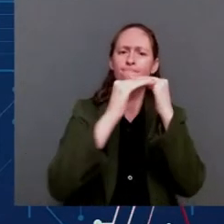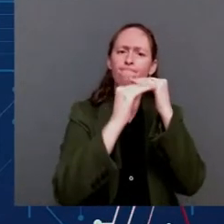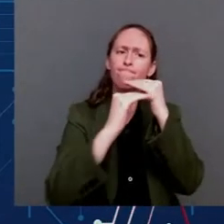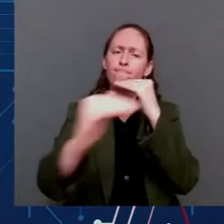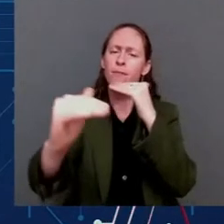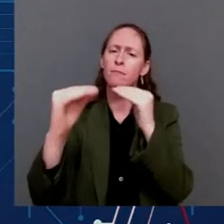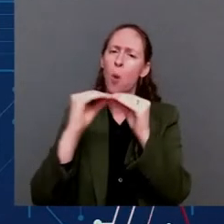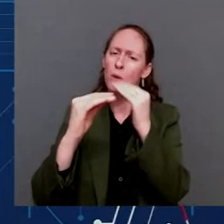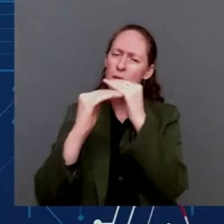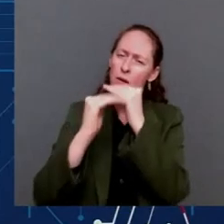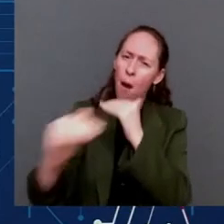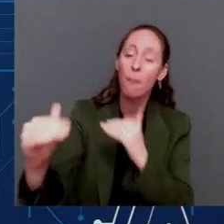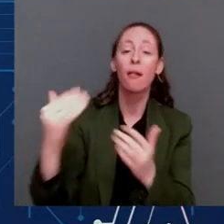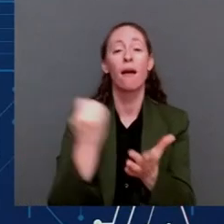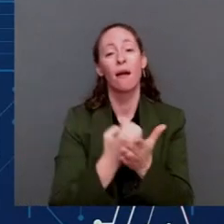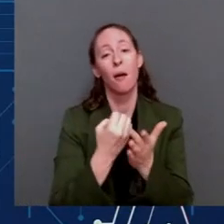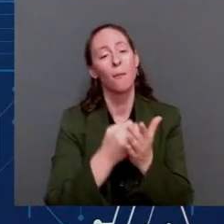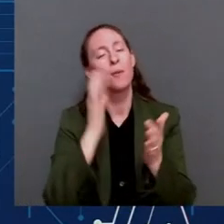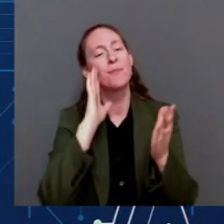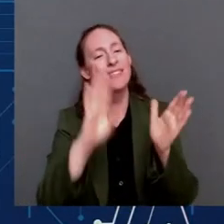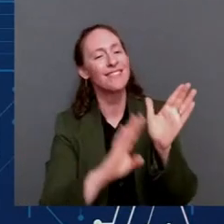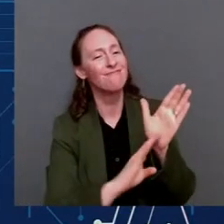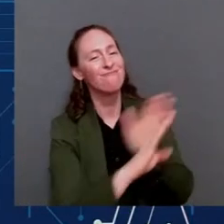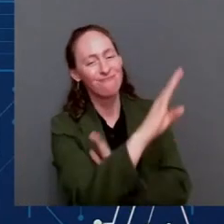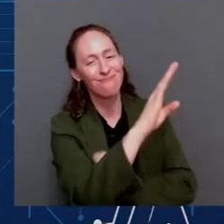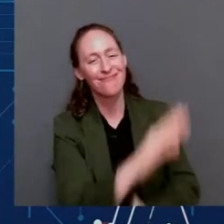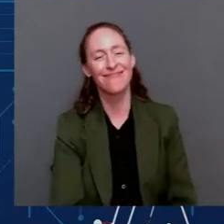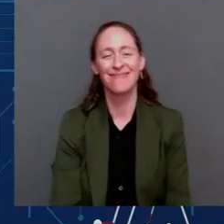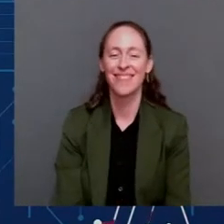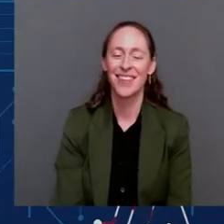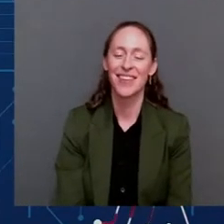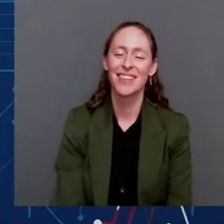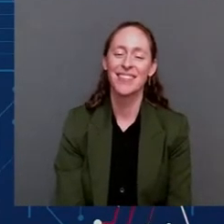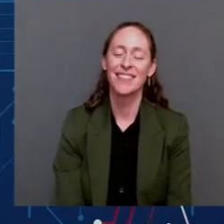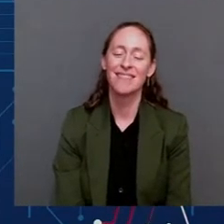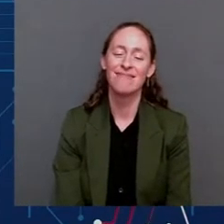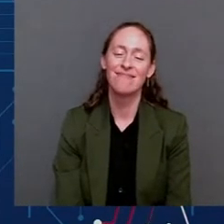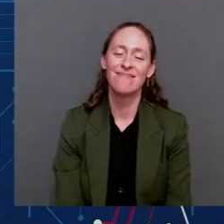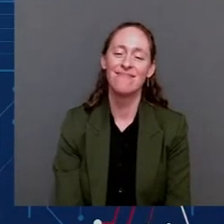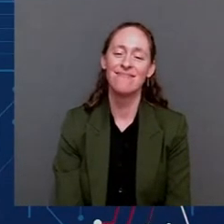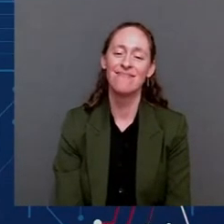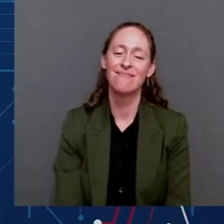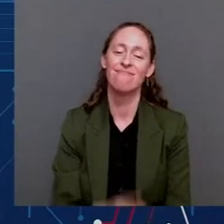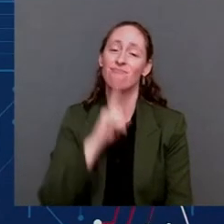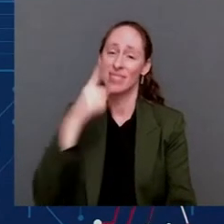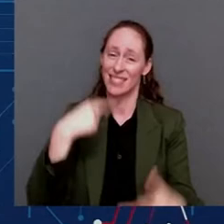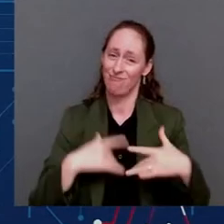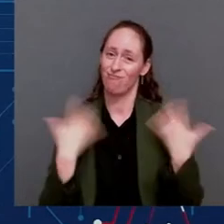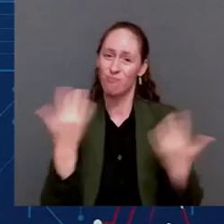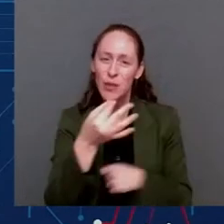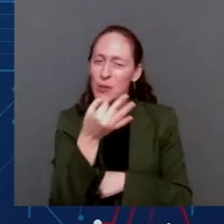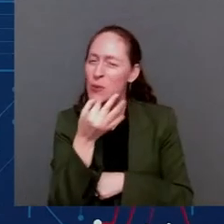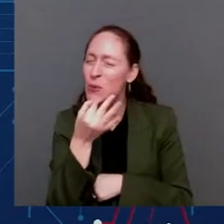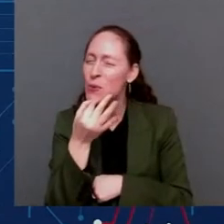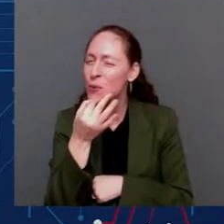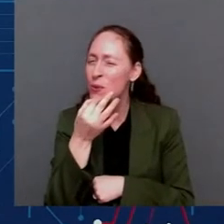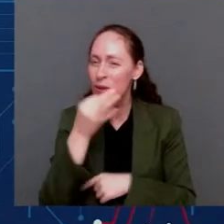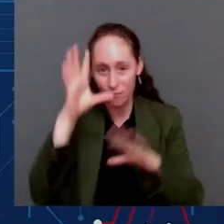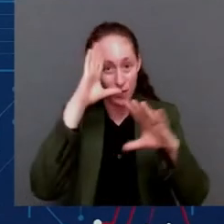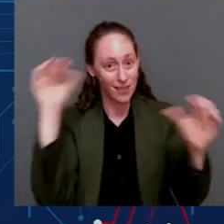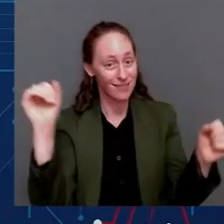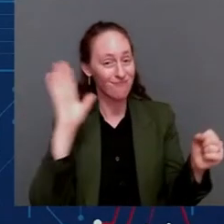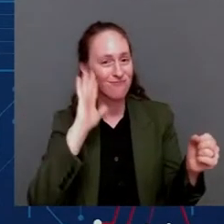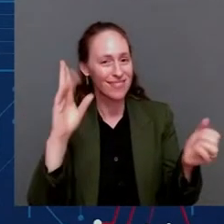I'm very happy to say this bill is now on its way to the president. And with that, I want to turn it over to my partner in the